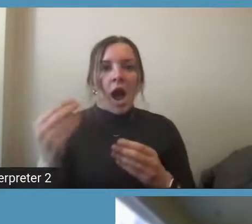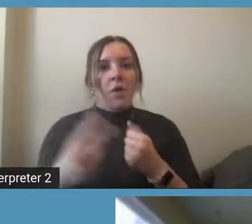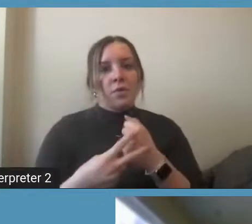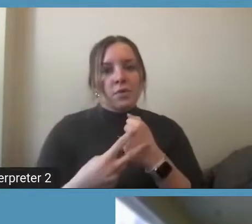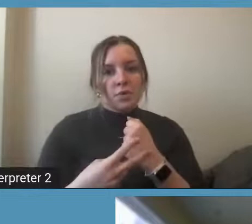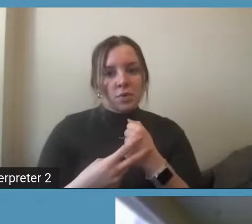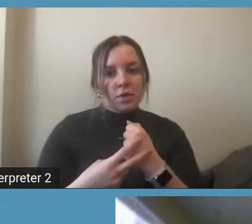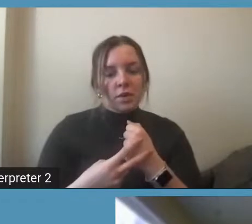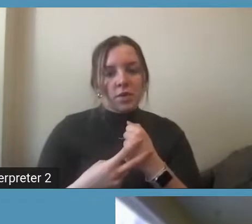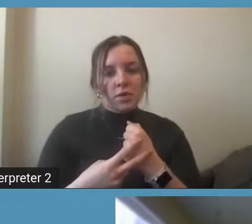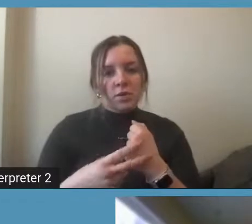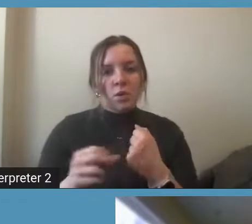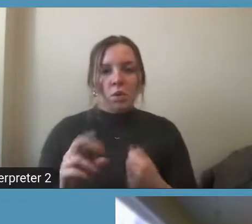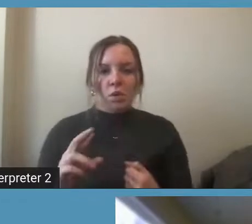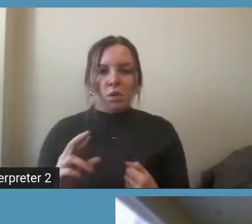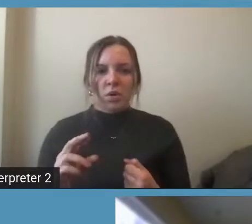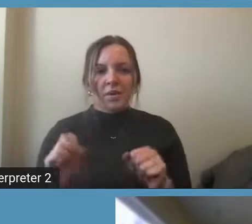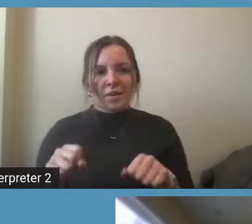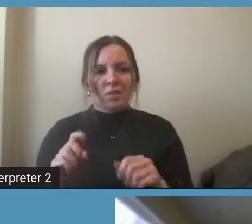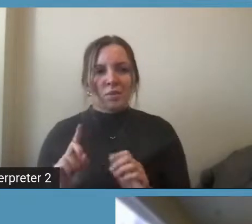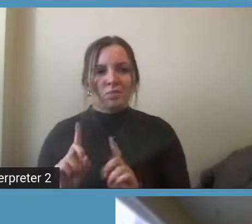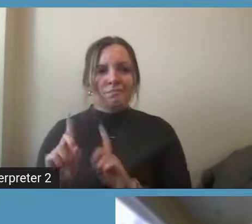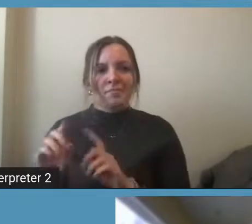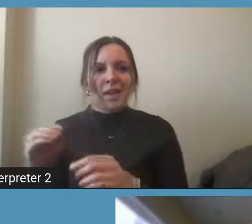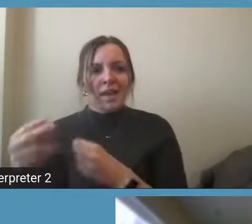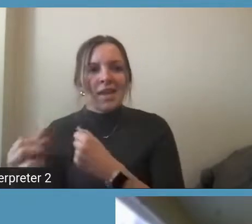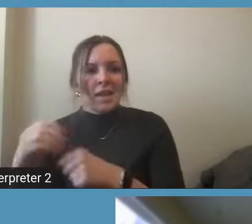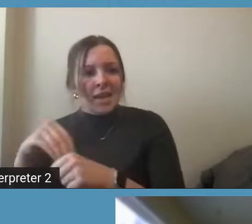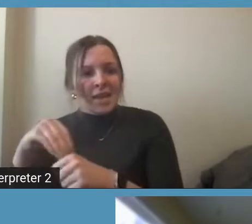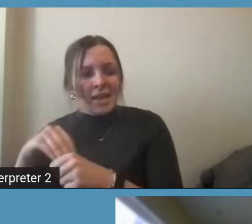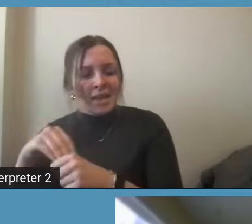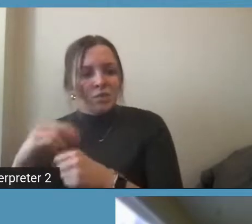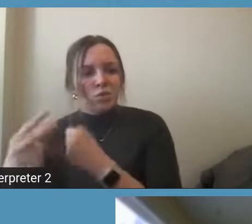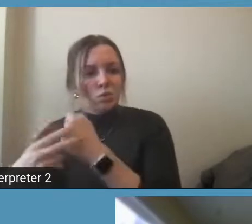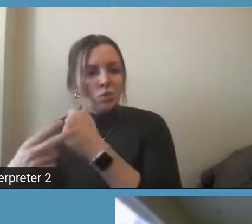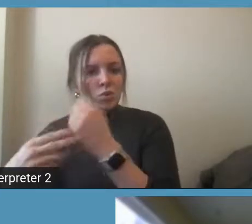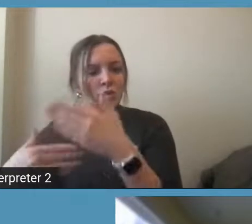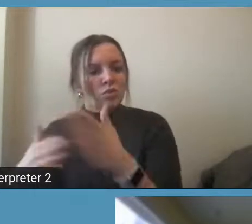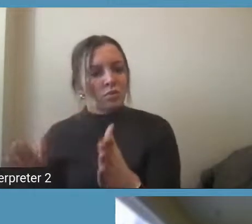go into storage and take care of it? Like you saw the